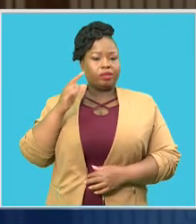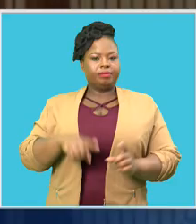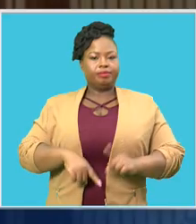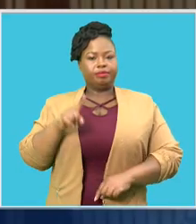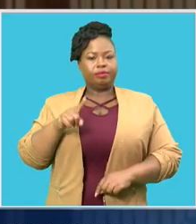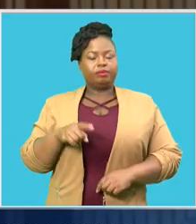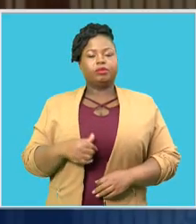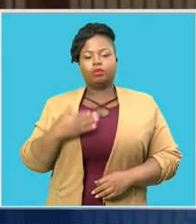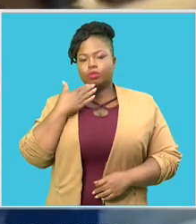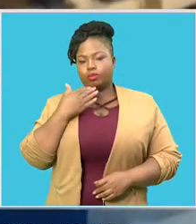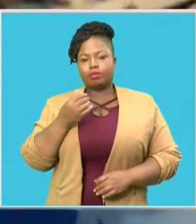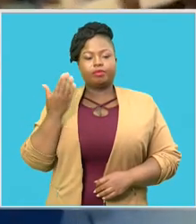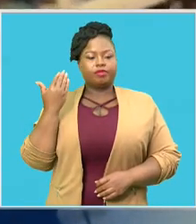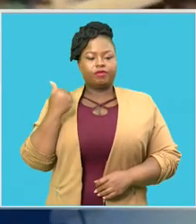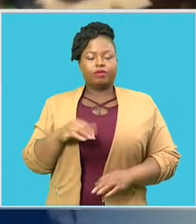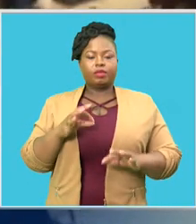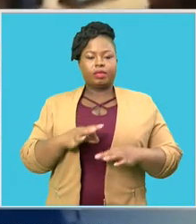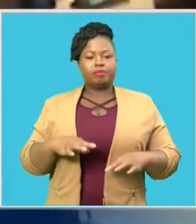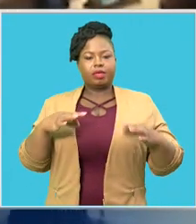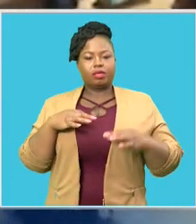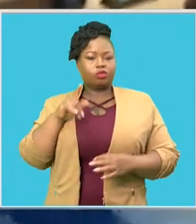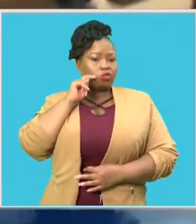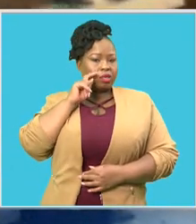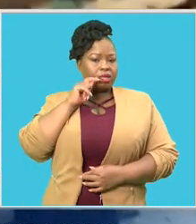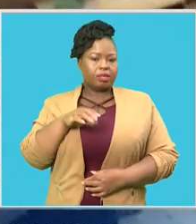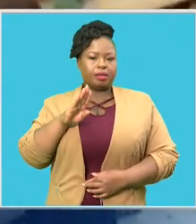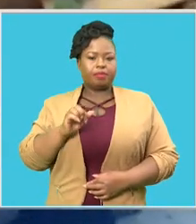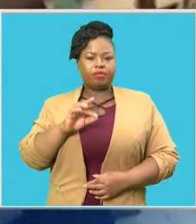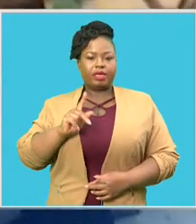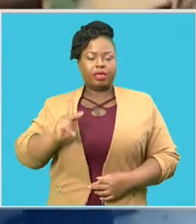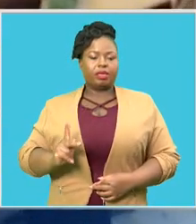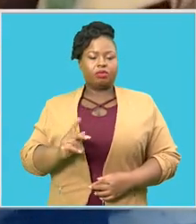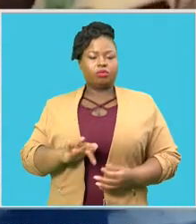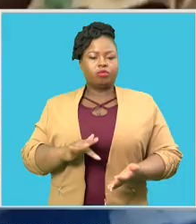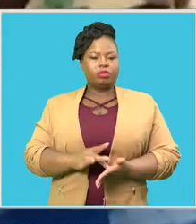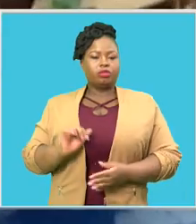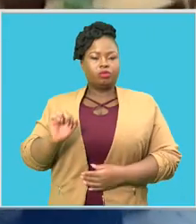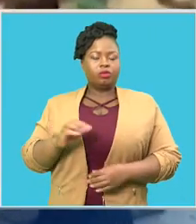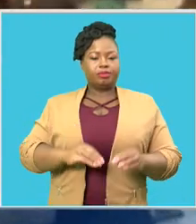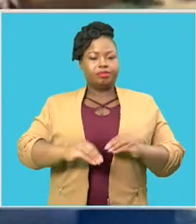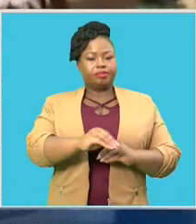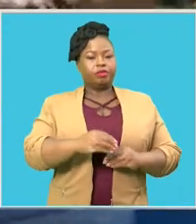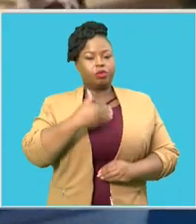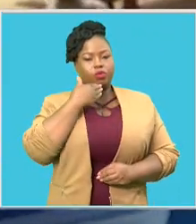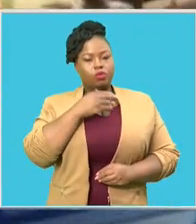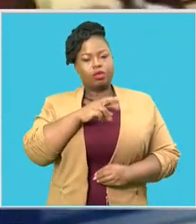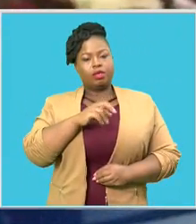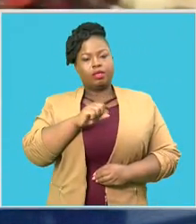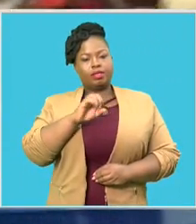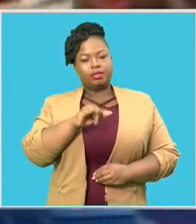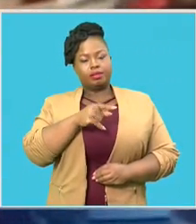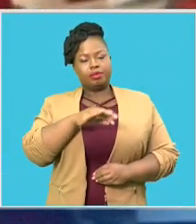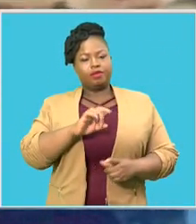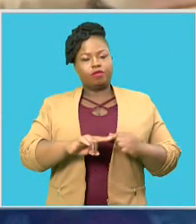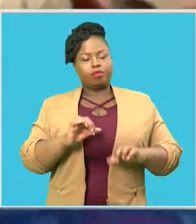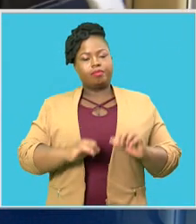kokukhishwa esikhundleni kwaloyo owayeyimeya yaseTswane uSilias Brink. Esikhundleni sakhe kwafaka uDokotela uNasiphi Moya